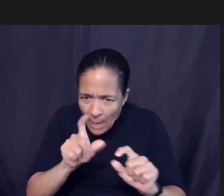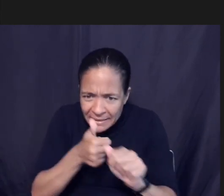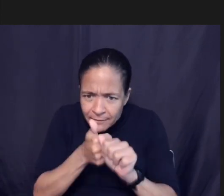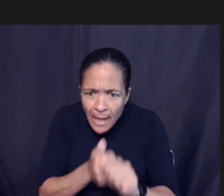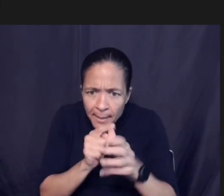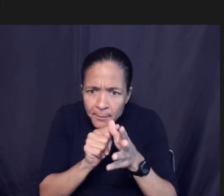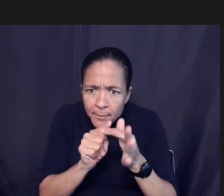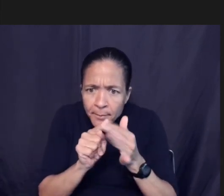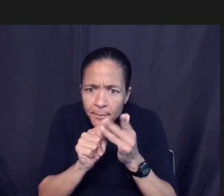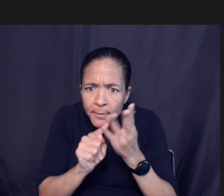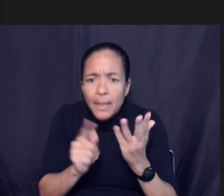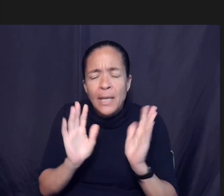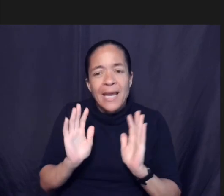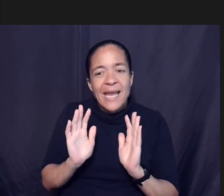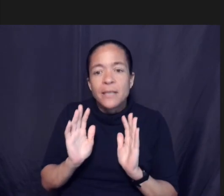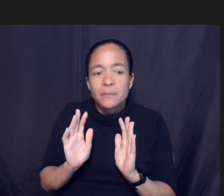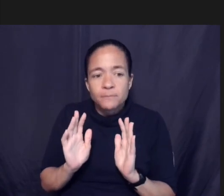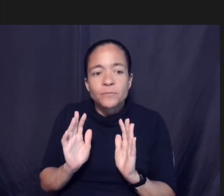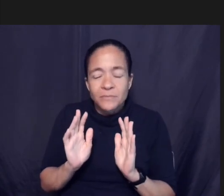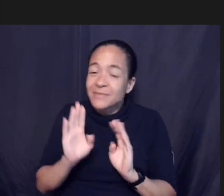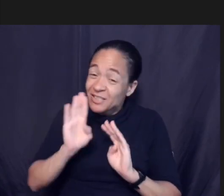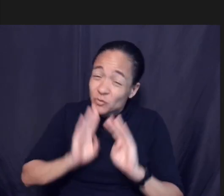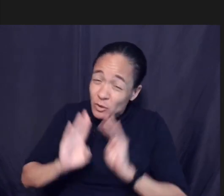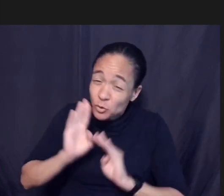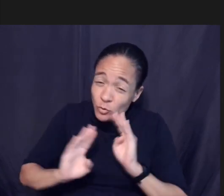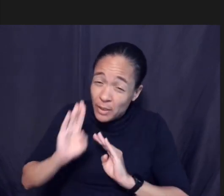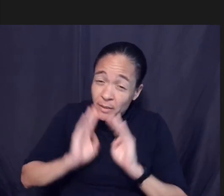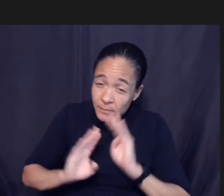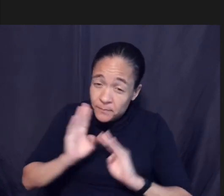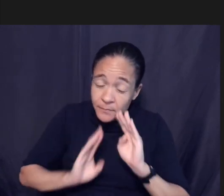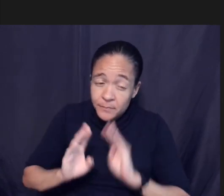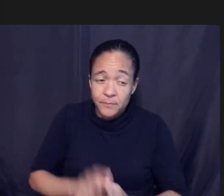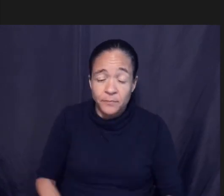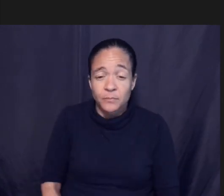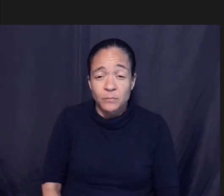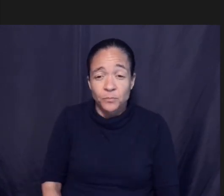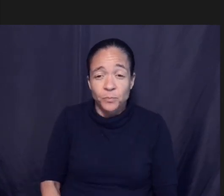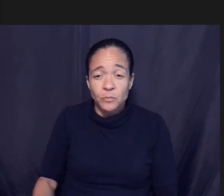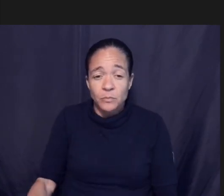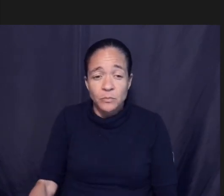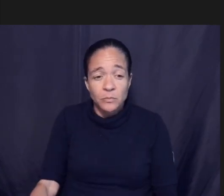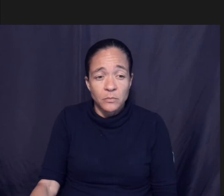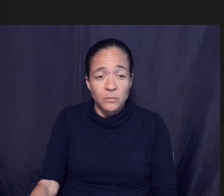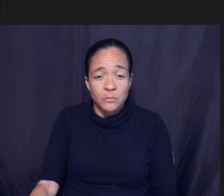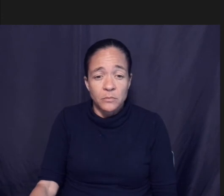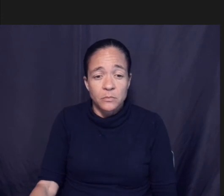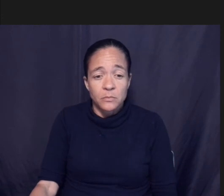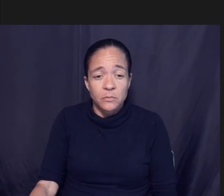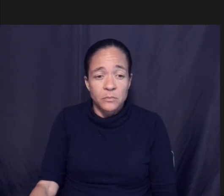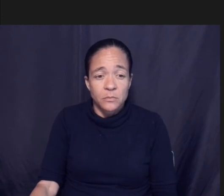make sure you have this done. And like, it's very frustrating, to say the least.